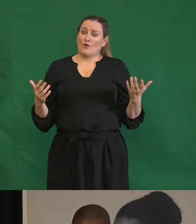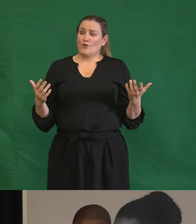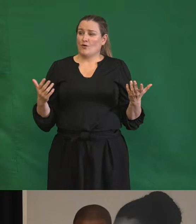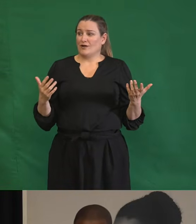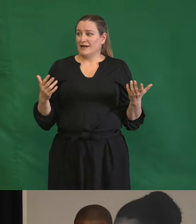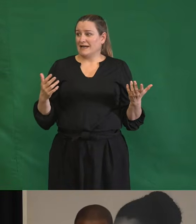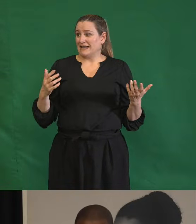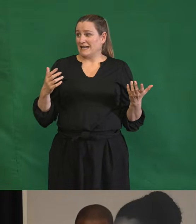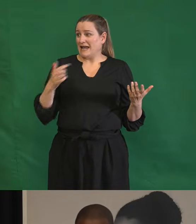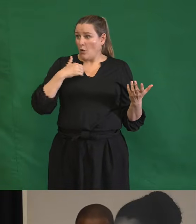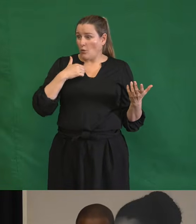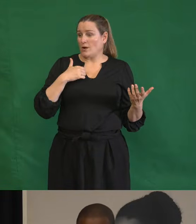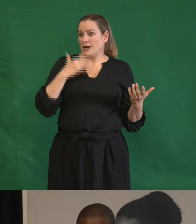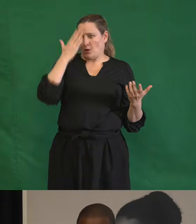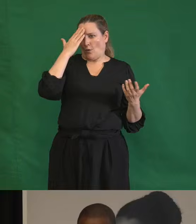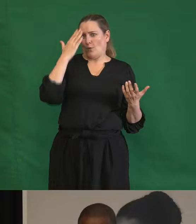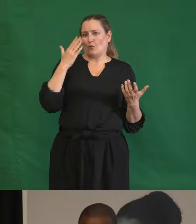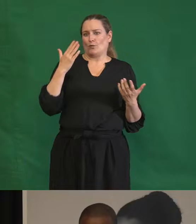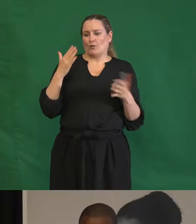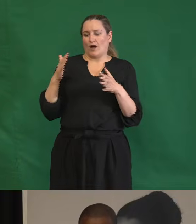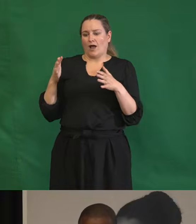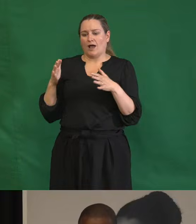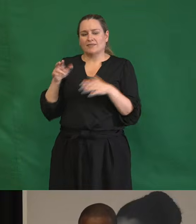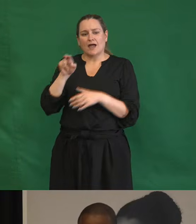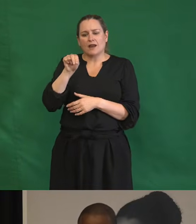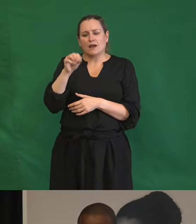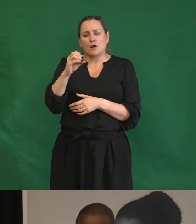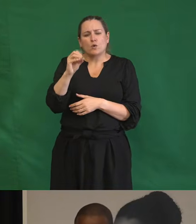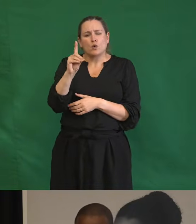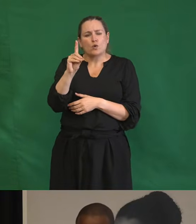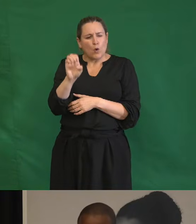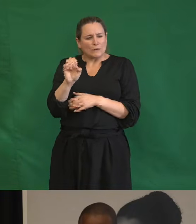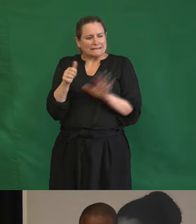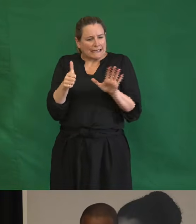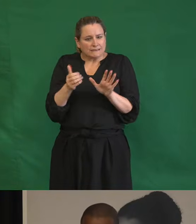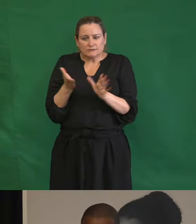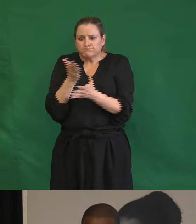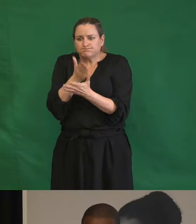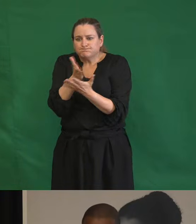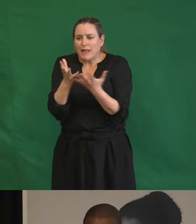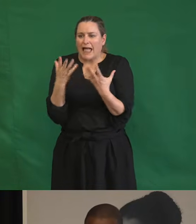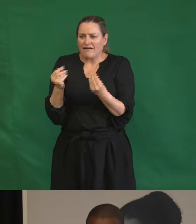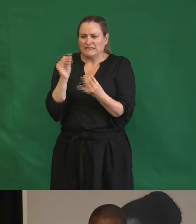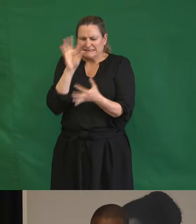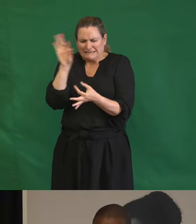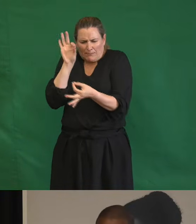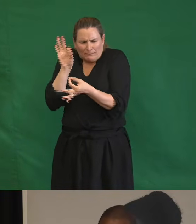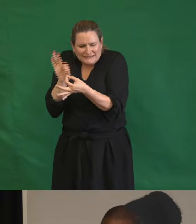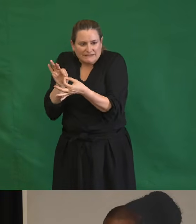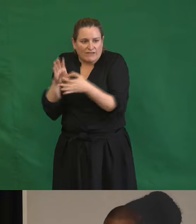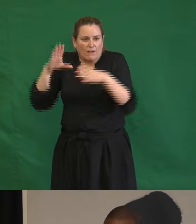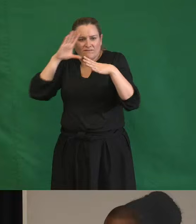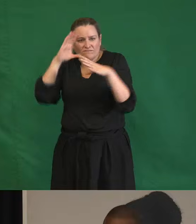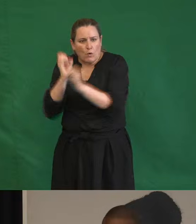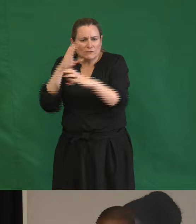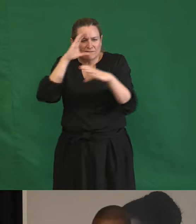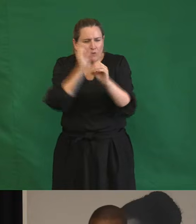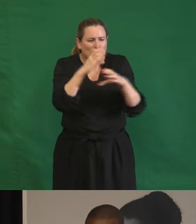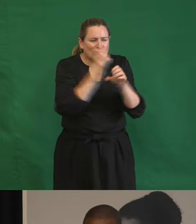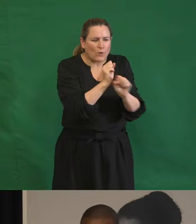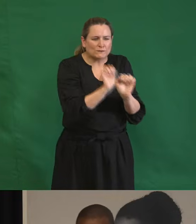is sitting in our nodes that are distributed in various universities that we shared in the